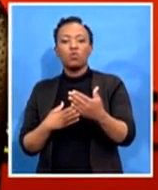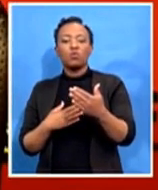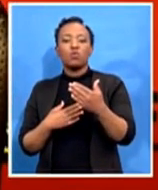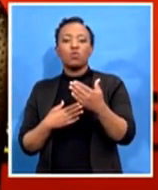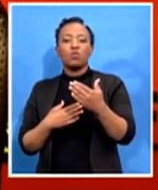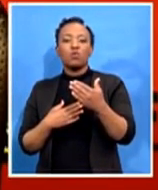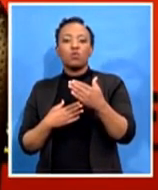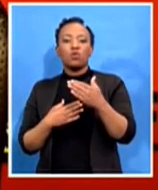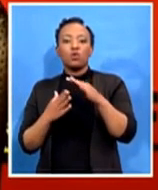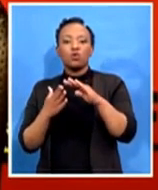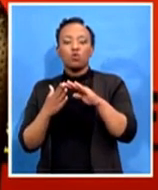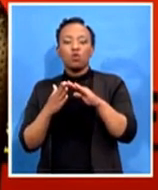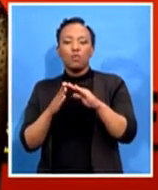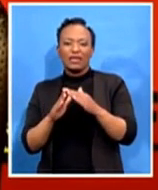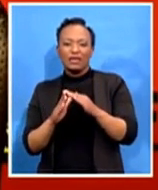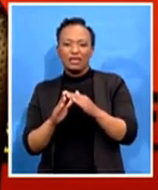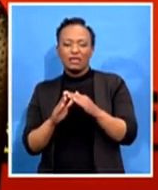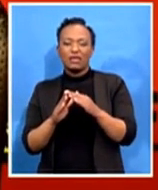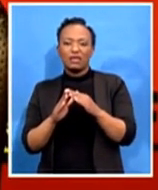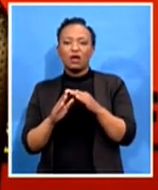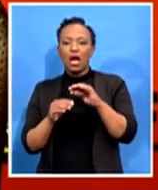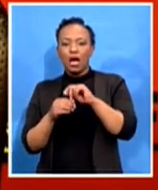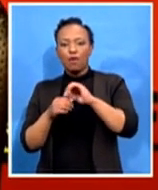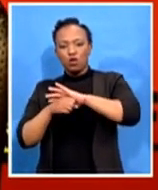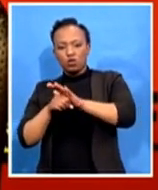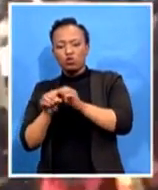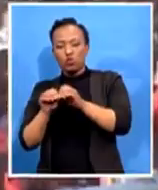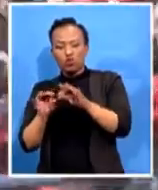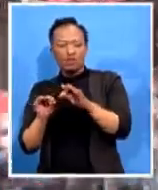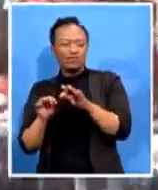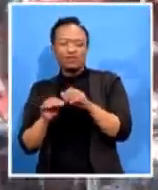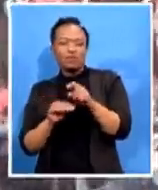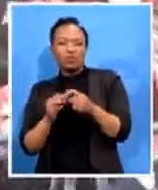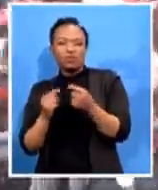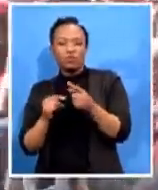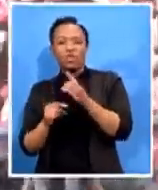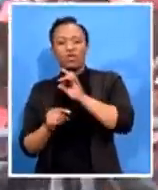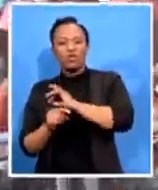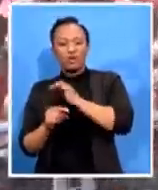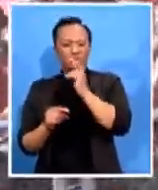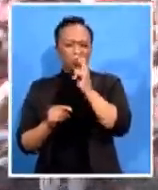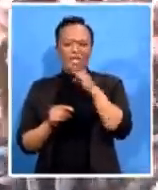to COVID-19. They don't seem to be having enough information in terms of